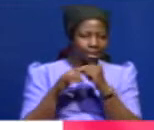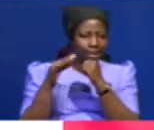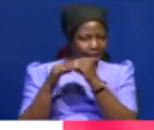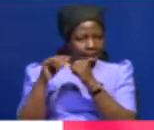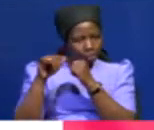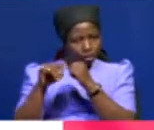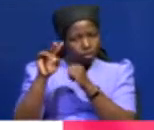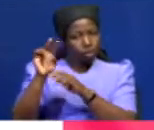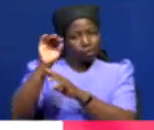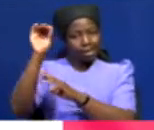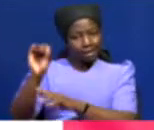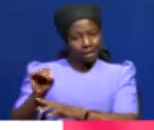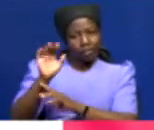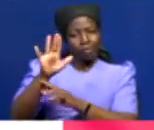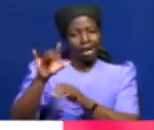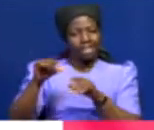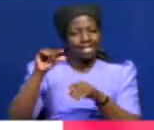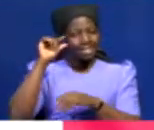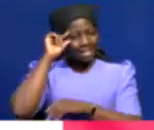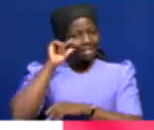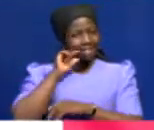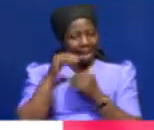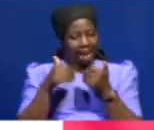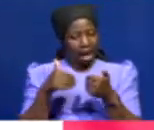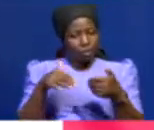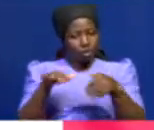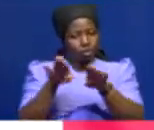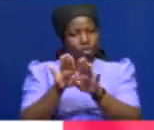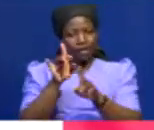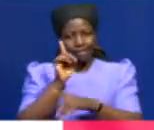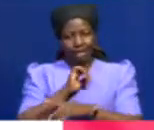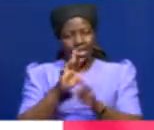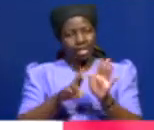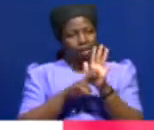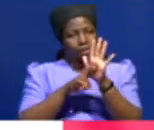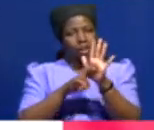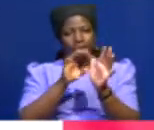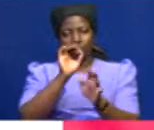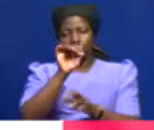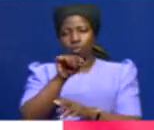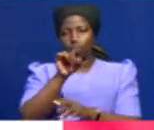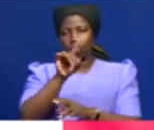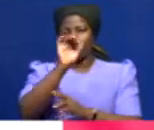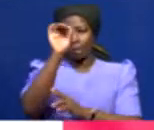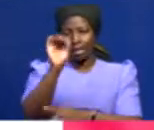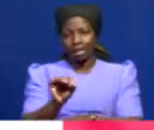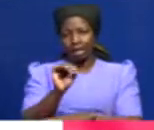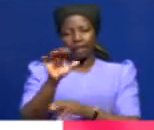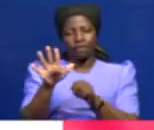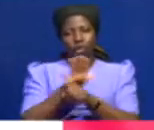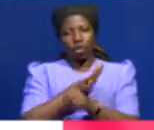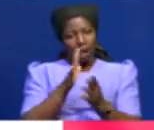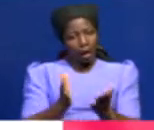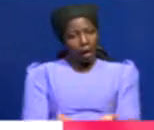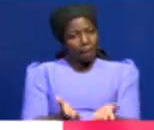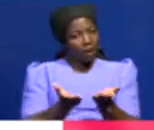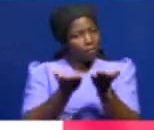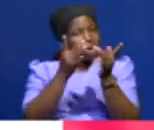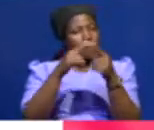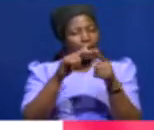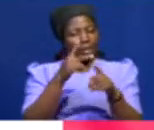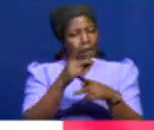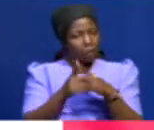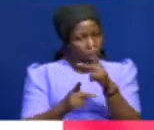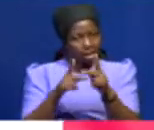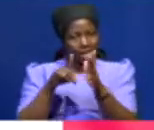68.2% of its gender gap, representing a 0.1% overall improvement, but progress in